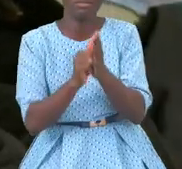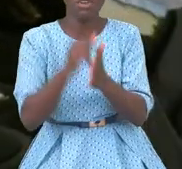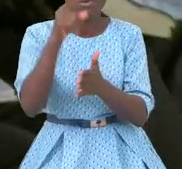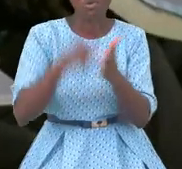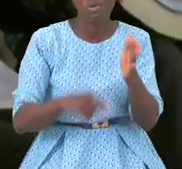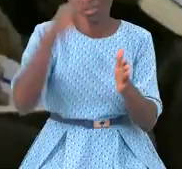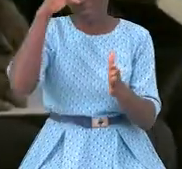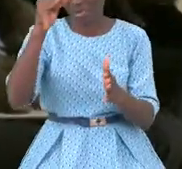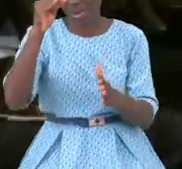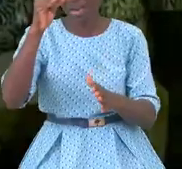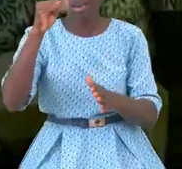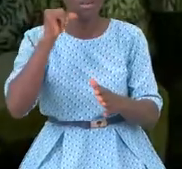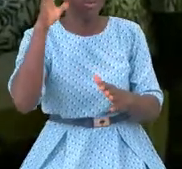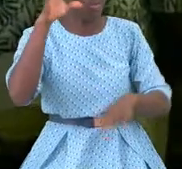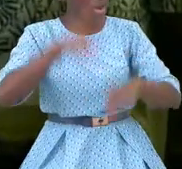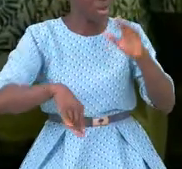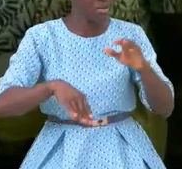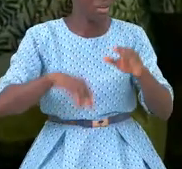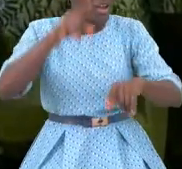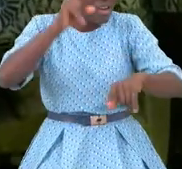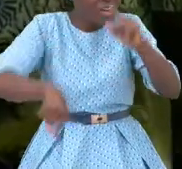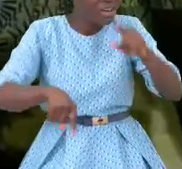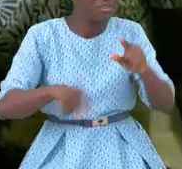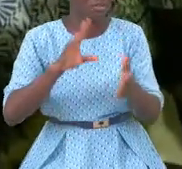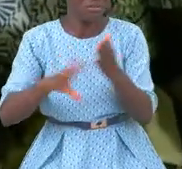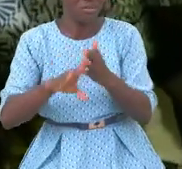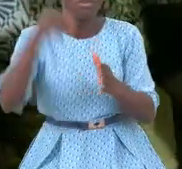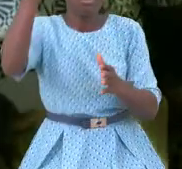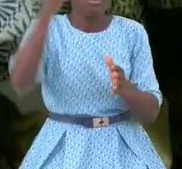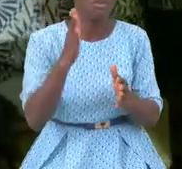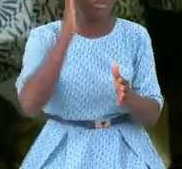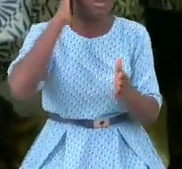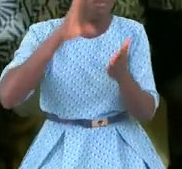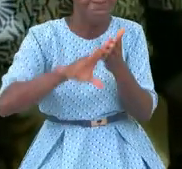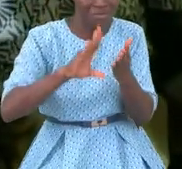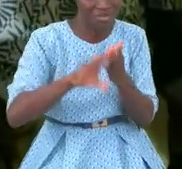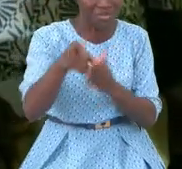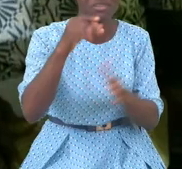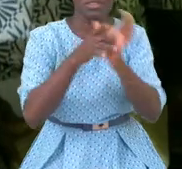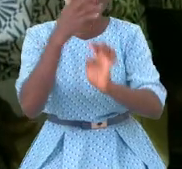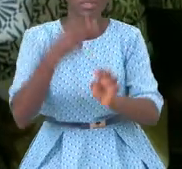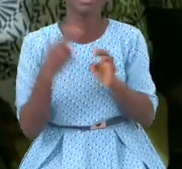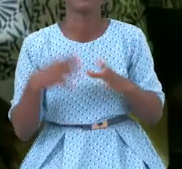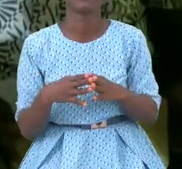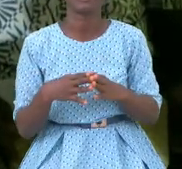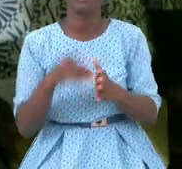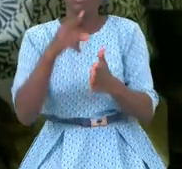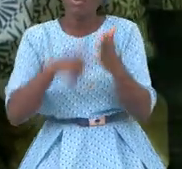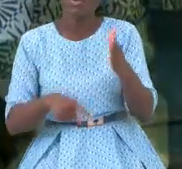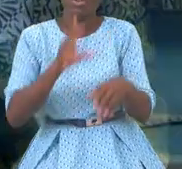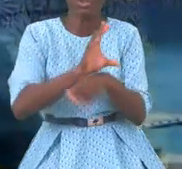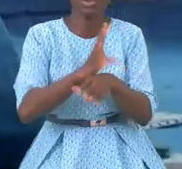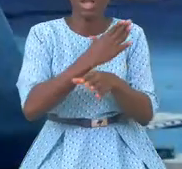good amen. What church and society will not forgive? You'll be